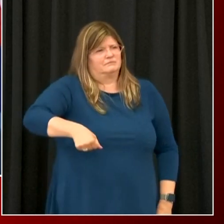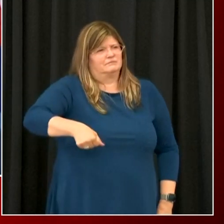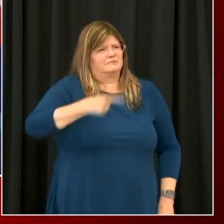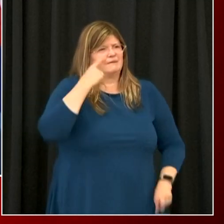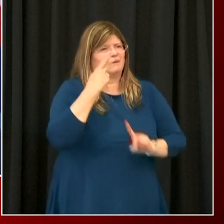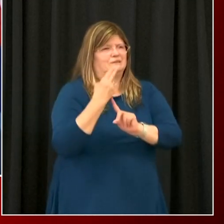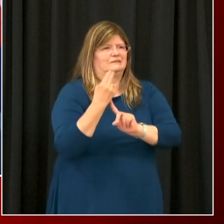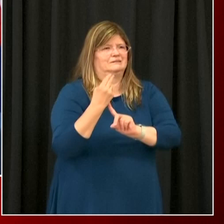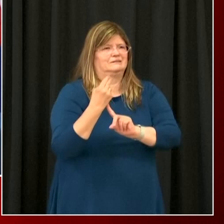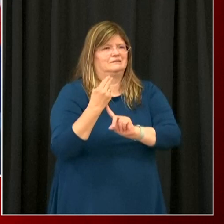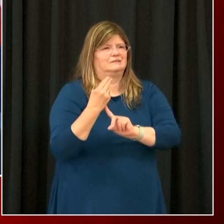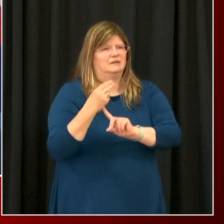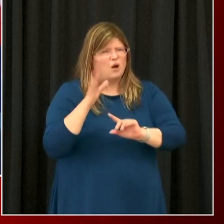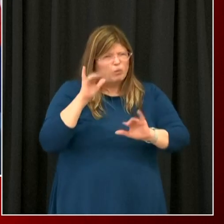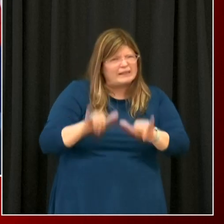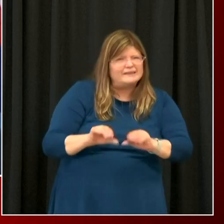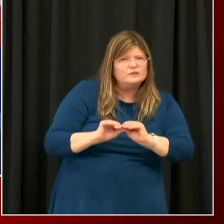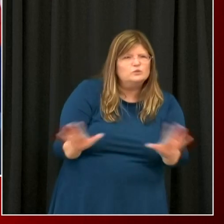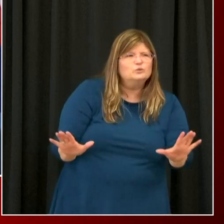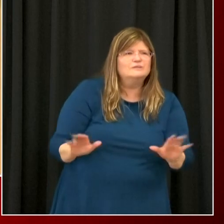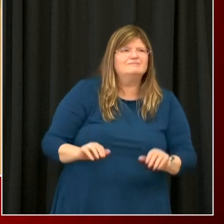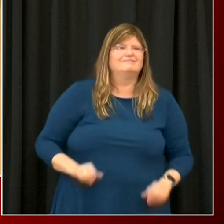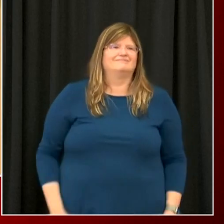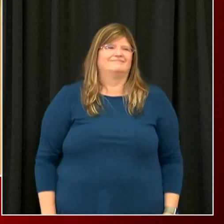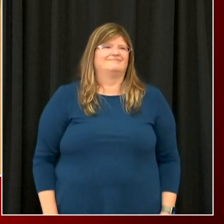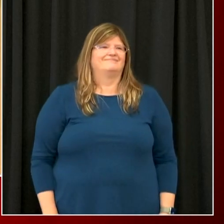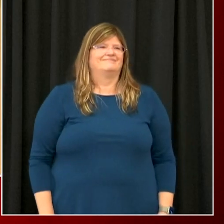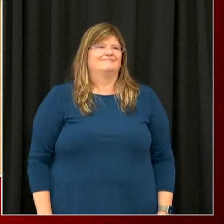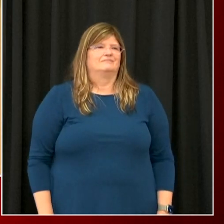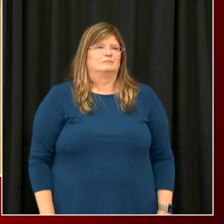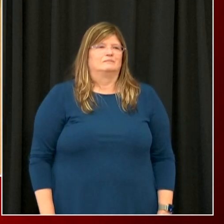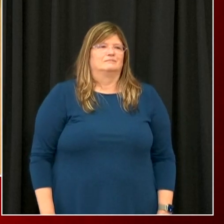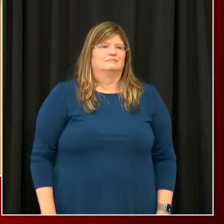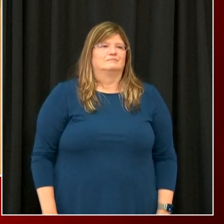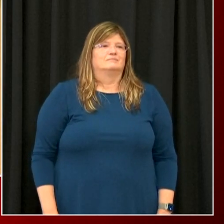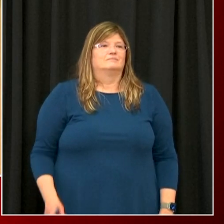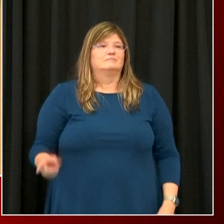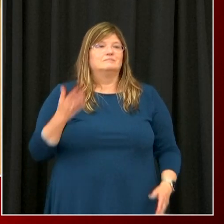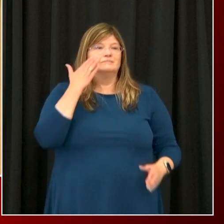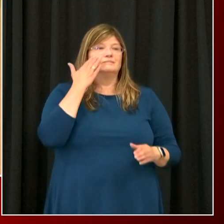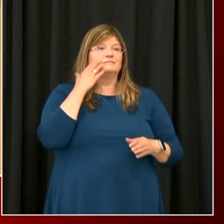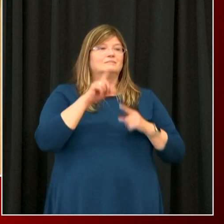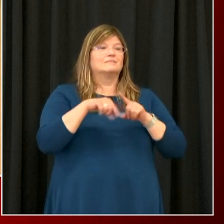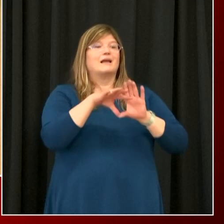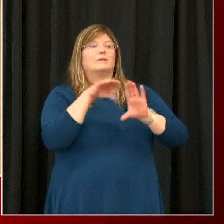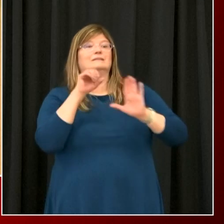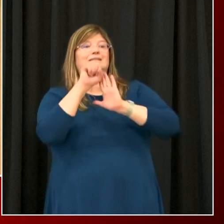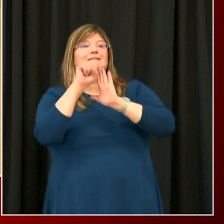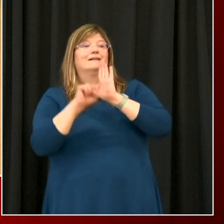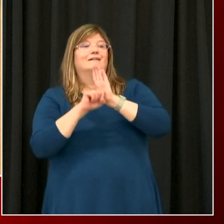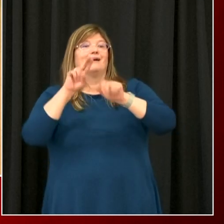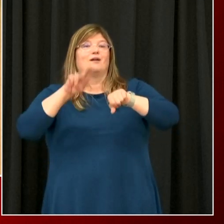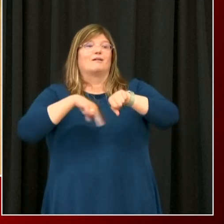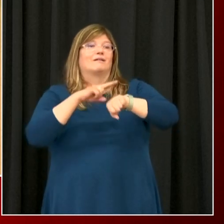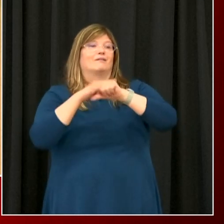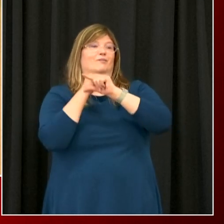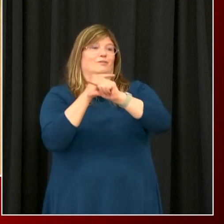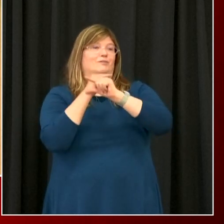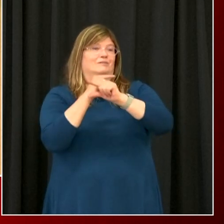hope that's clear. And then can I ask about the deputizing of some of these out-of-state National Guard by a